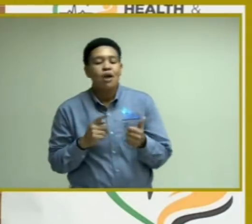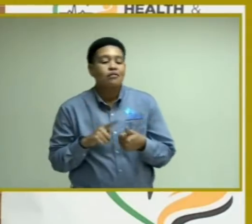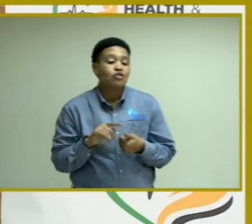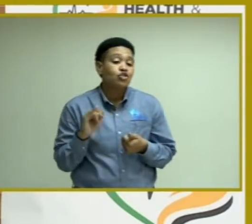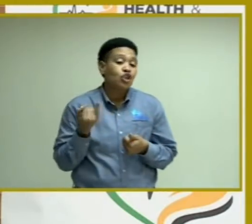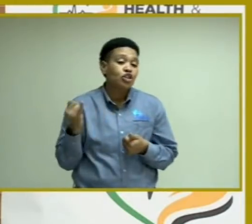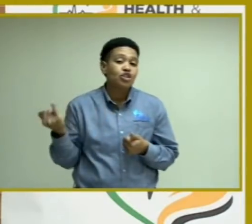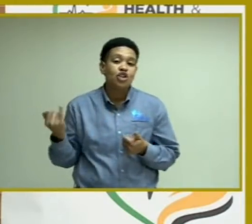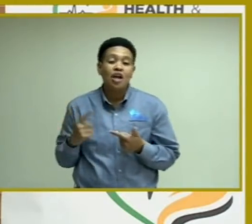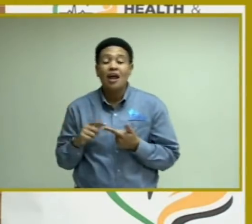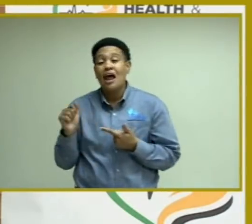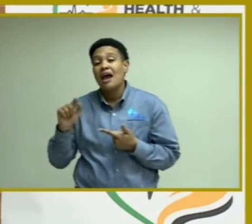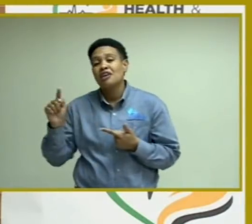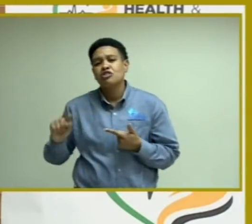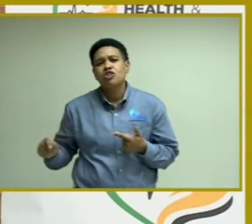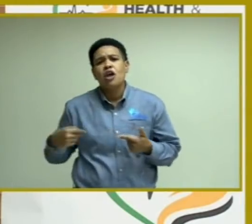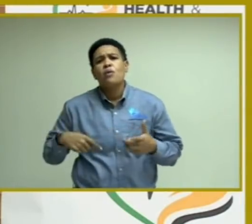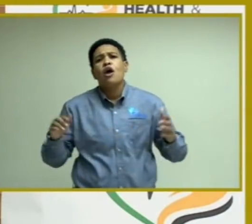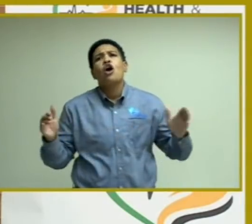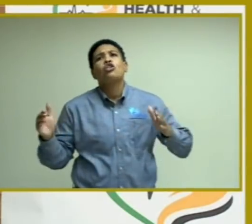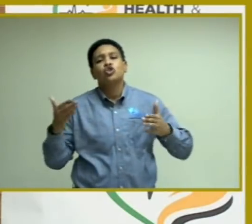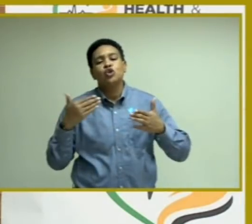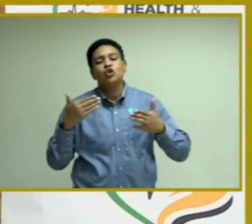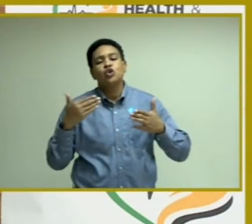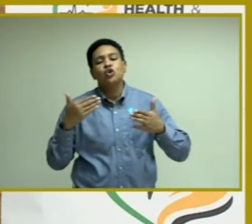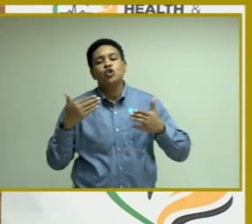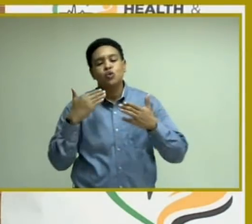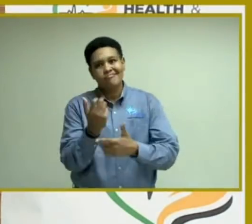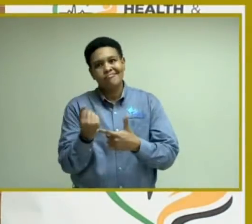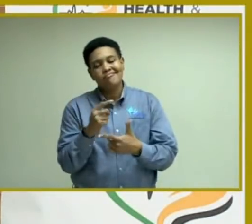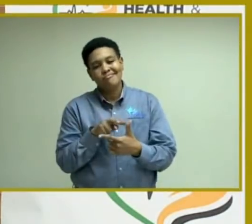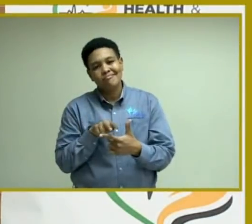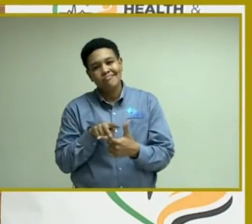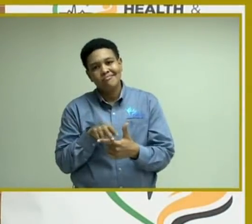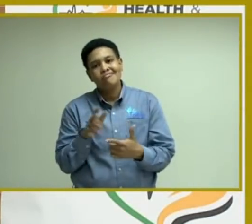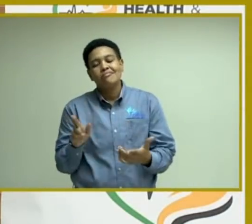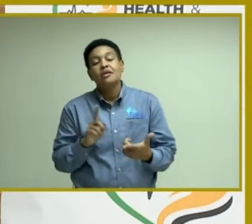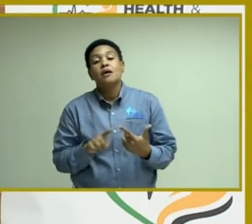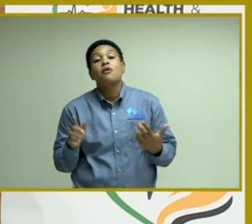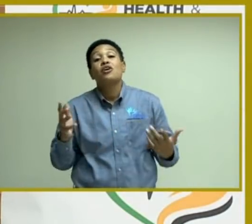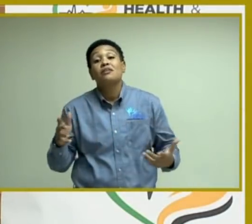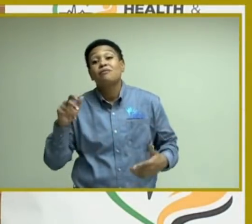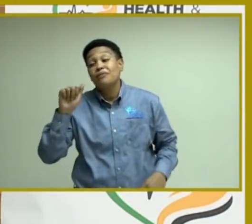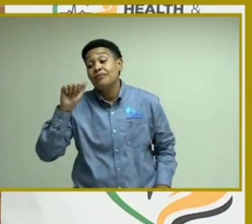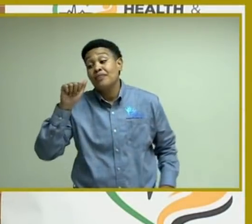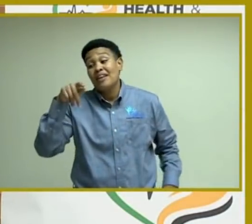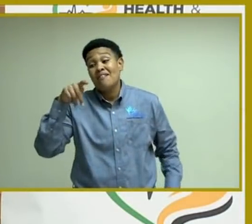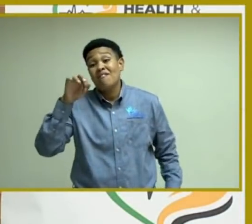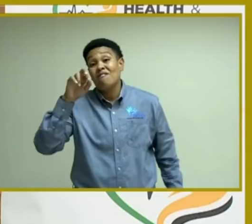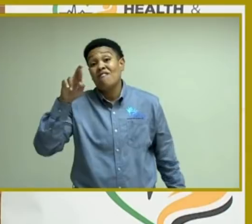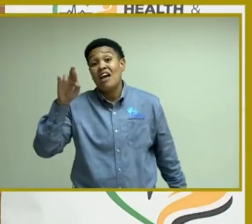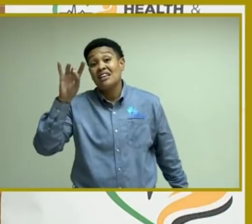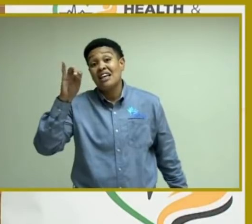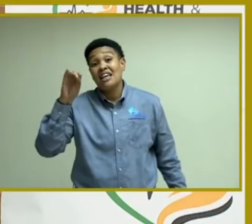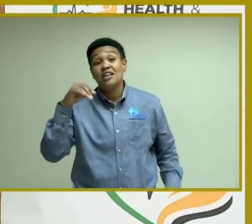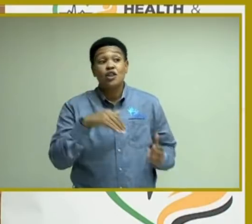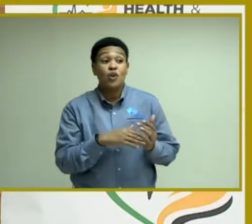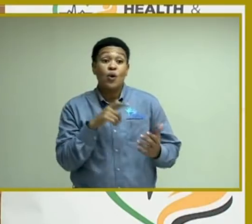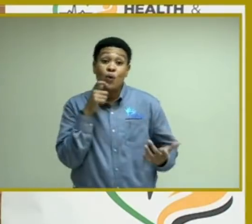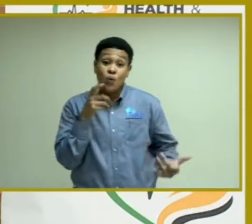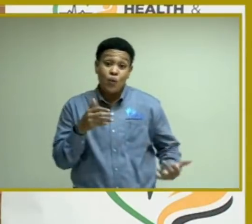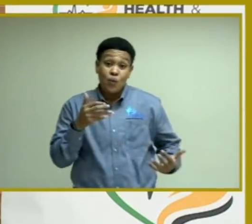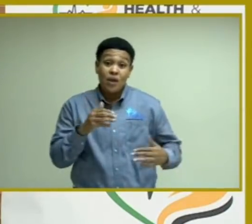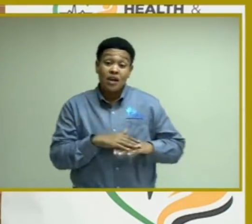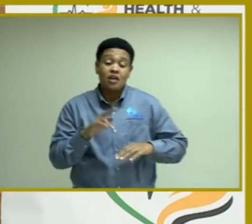AstraZeneca, and we'd certainly encourage you to take one of those two others. But the the 80,000+ persons who are waiting